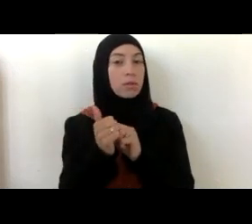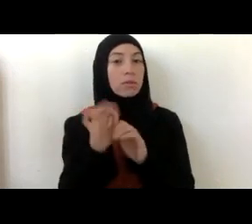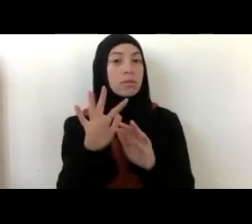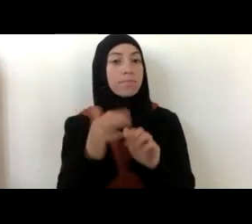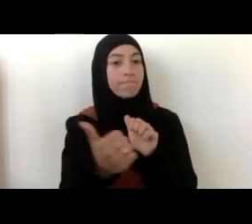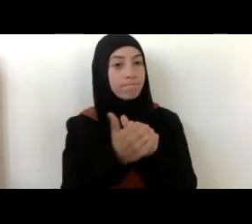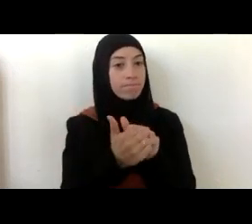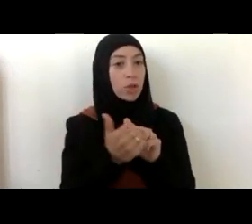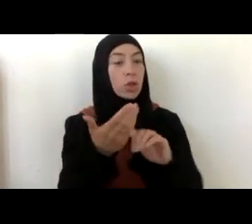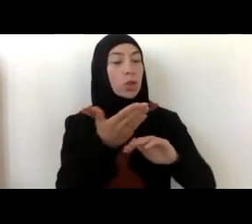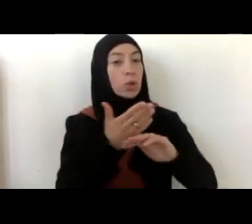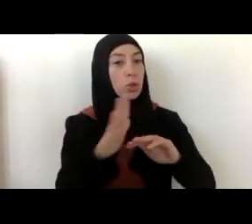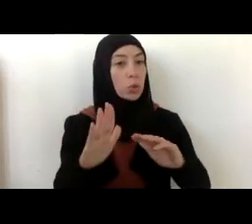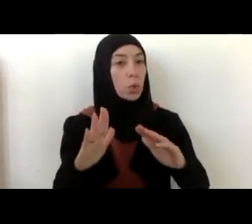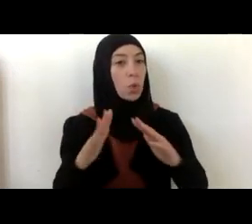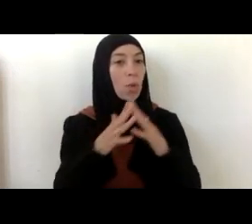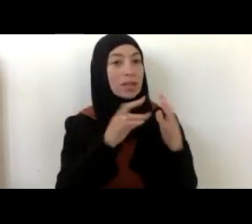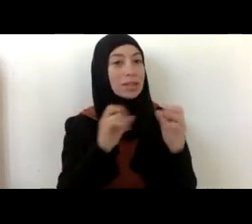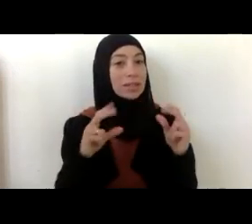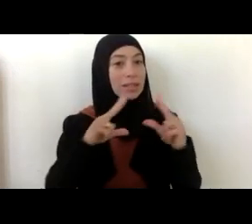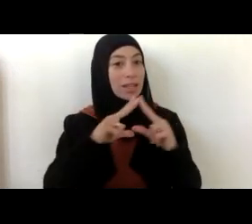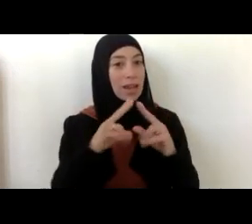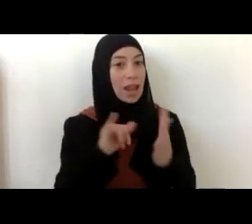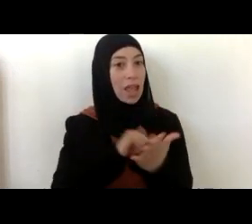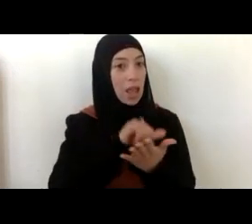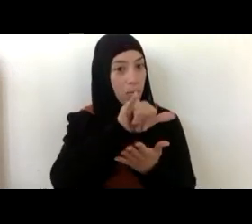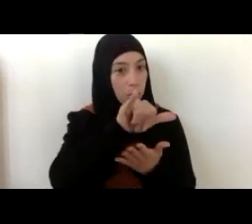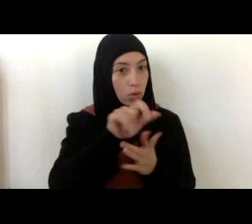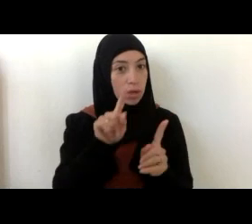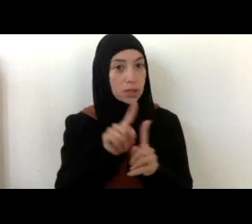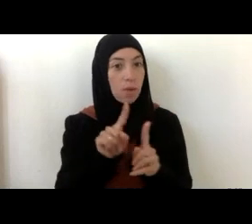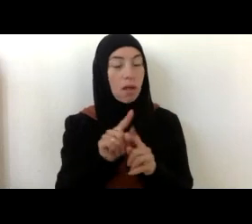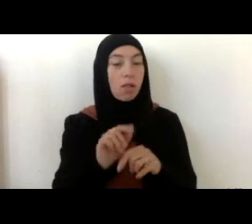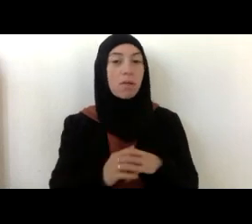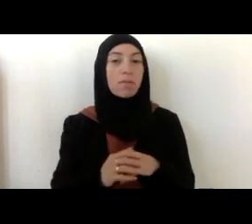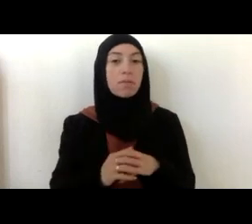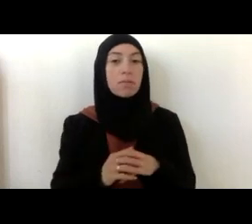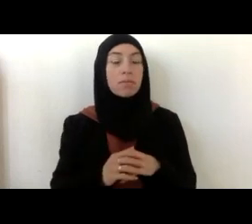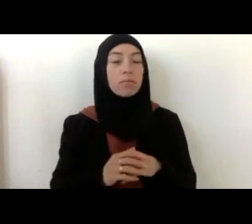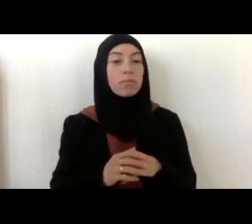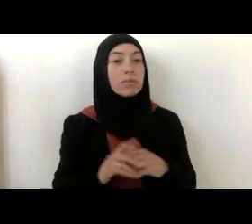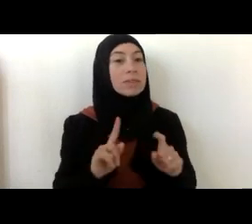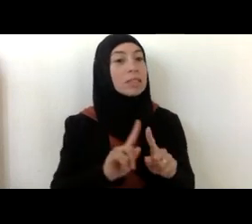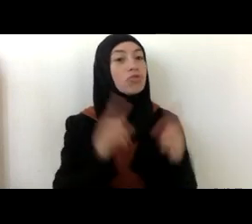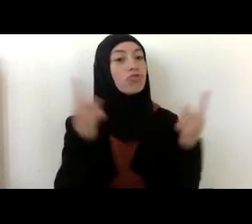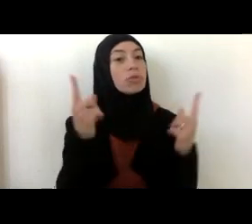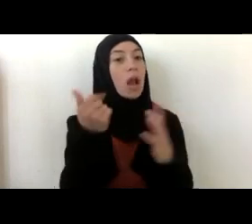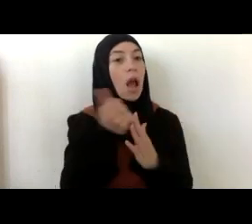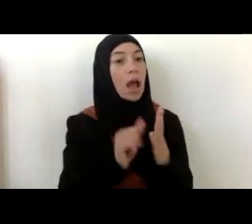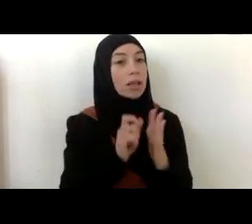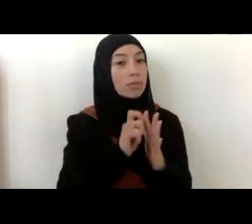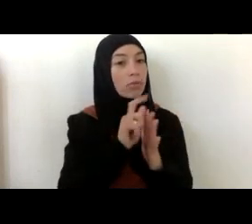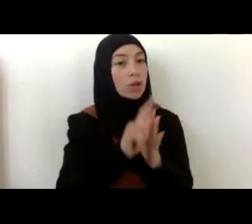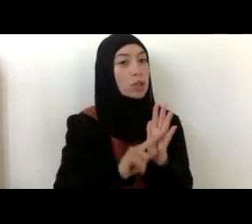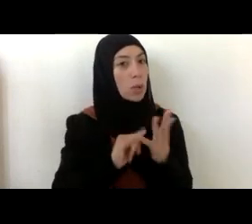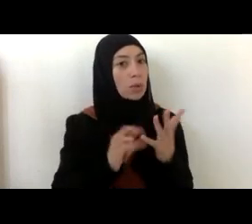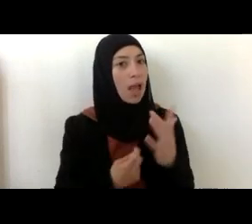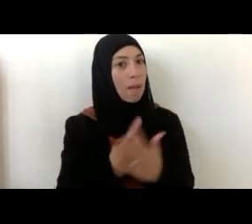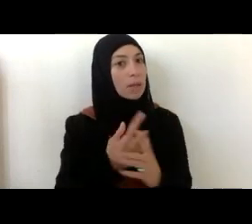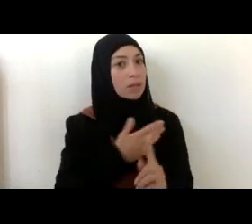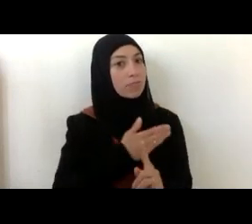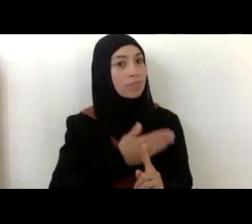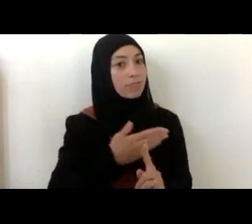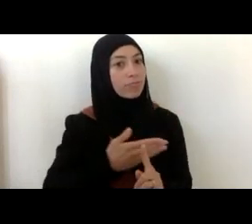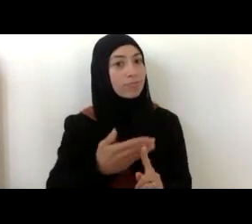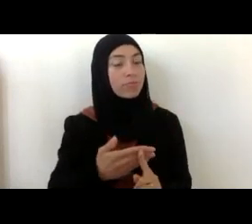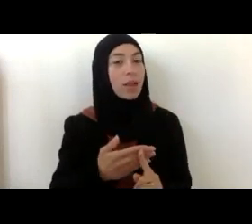Sydney Airport, who will also be looking at arts projects. So that's all happening. It's not really